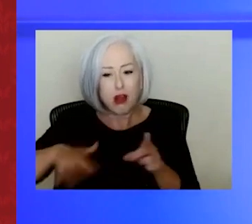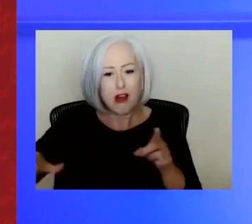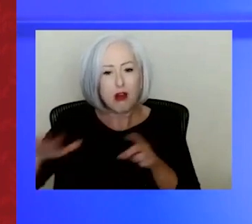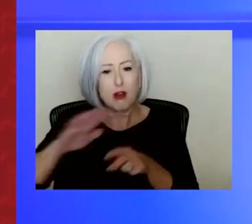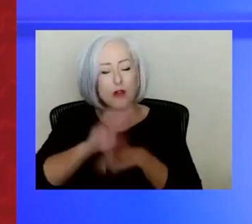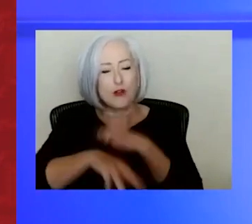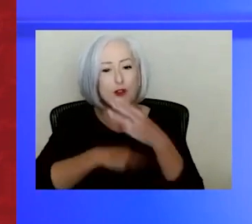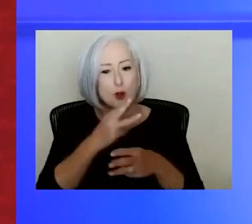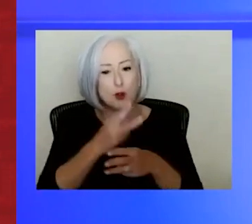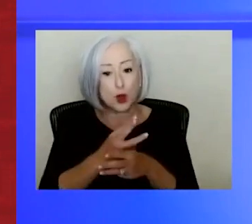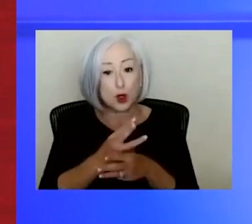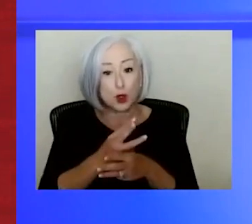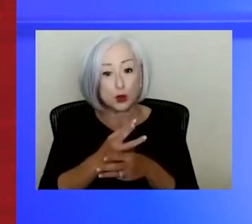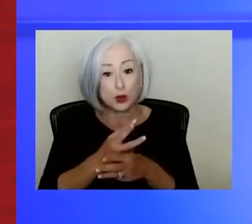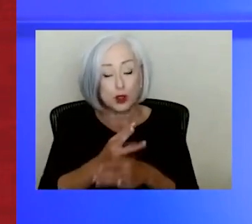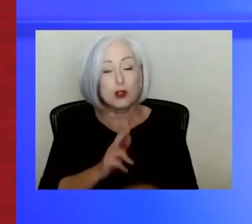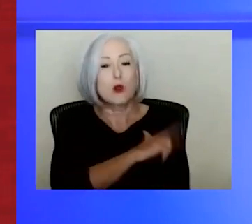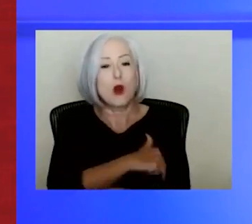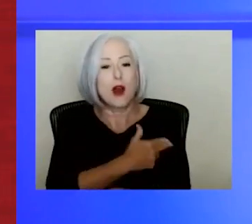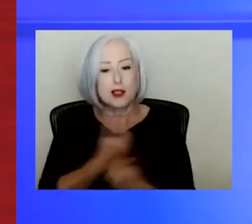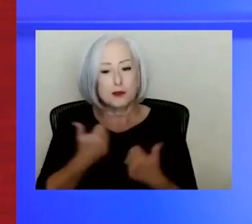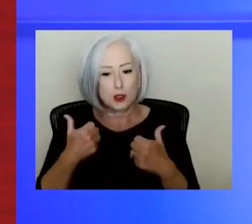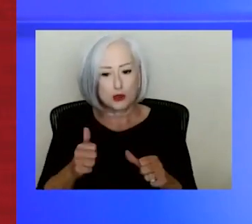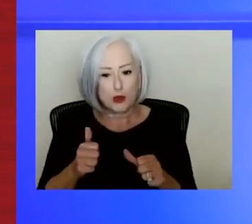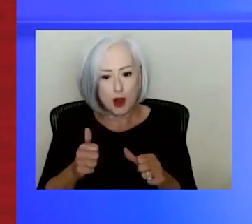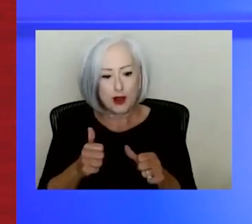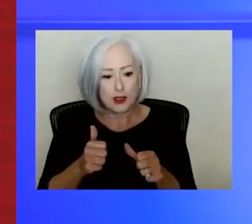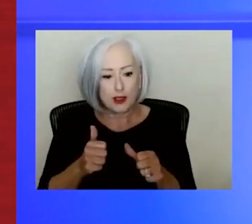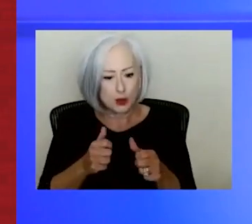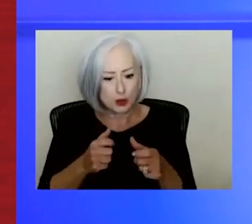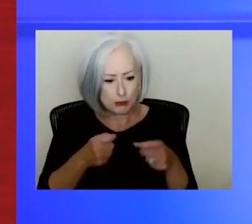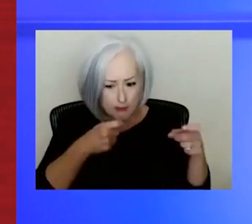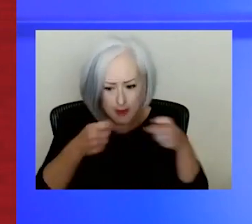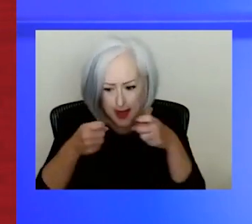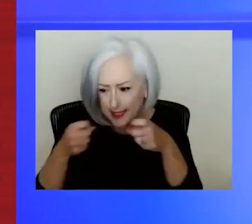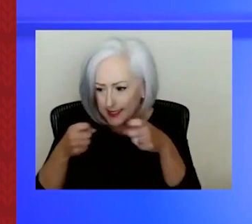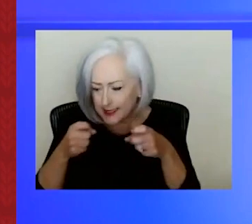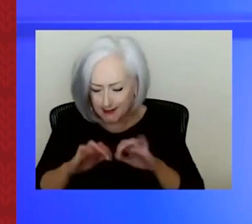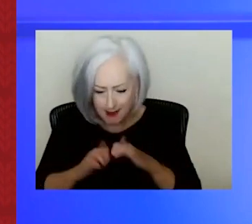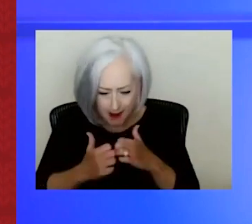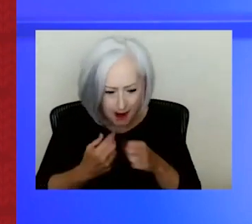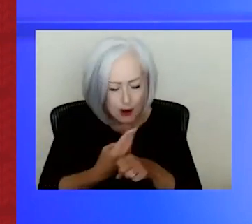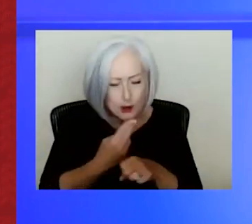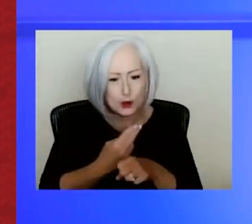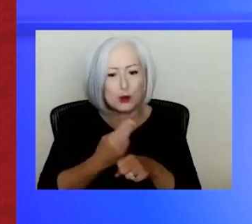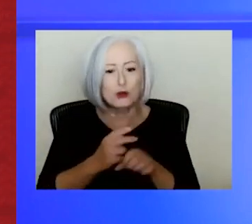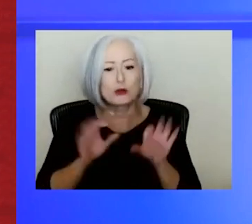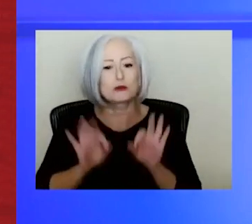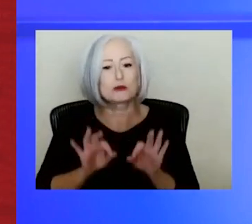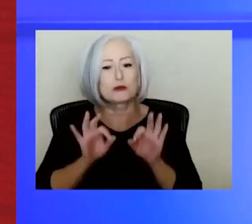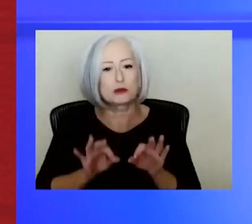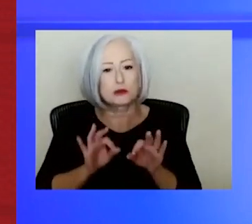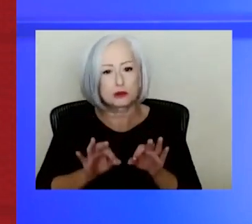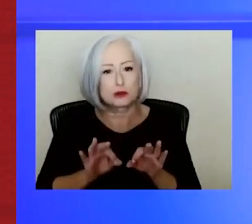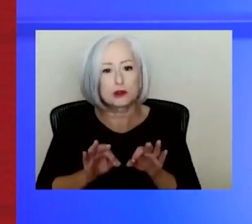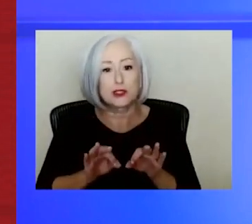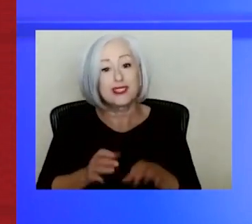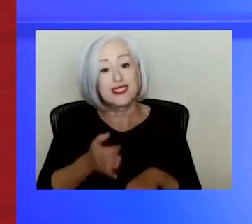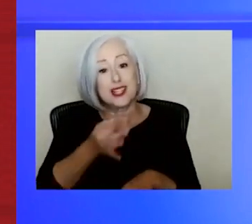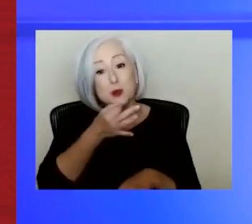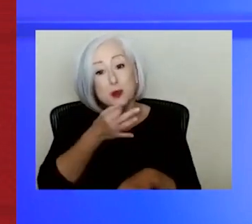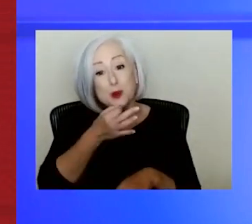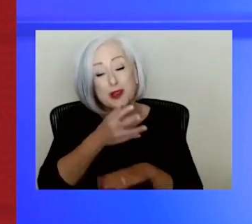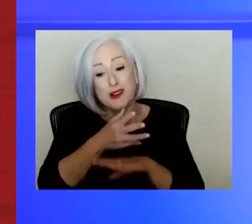their inventory of contrast. And it was very, very quickly exhausted in terms of that contrast availability.